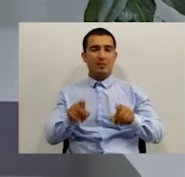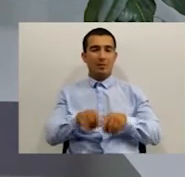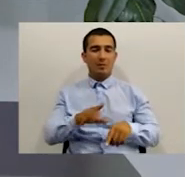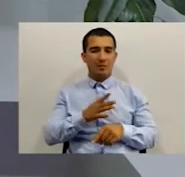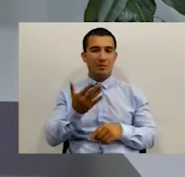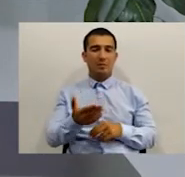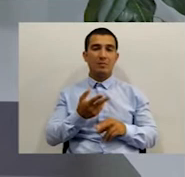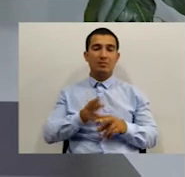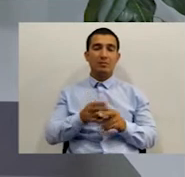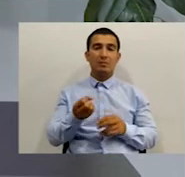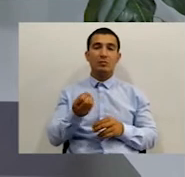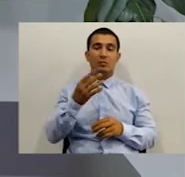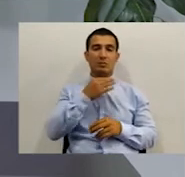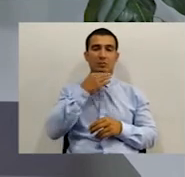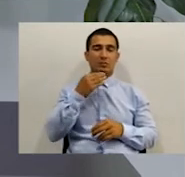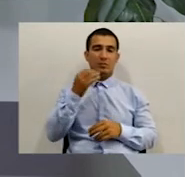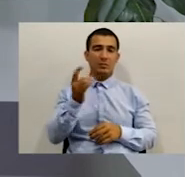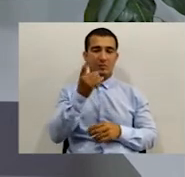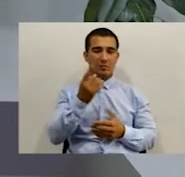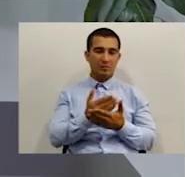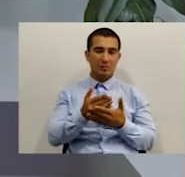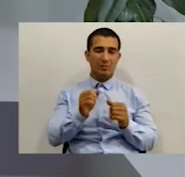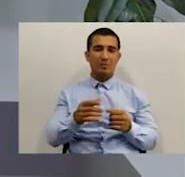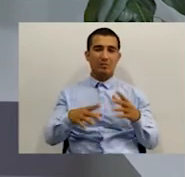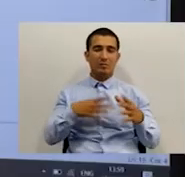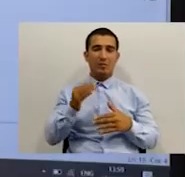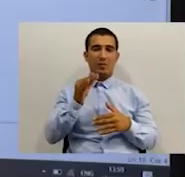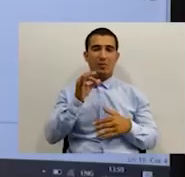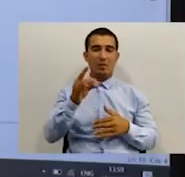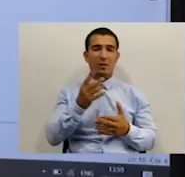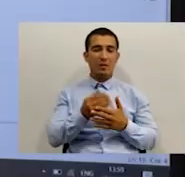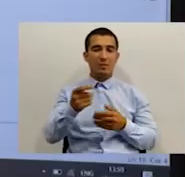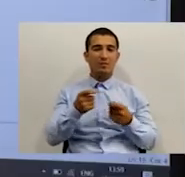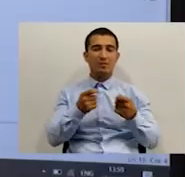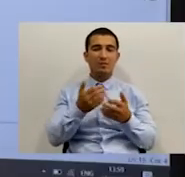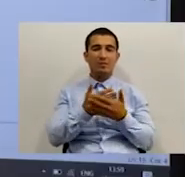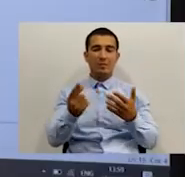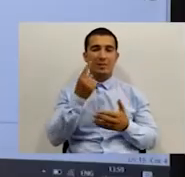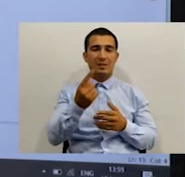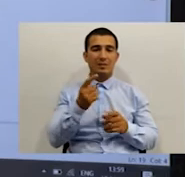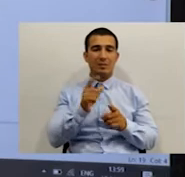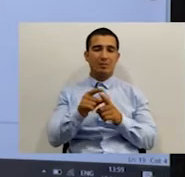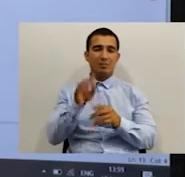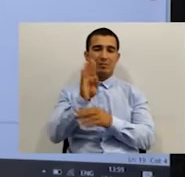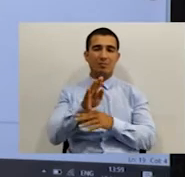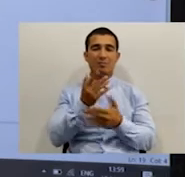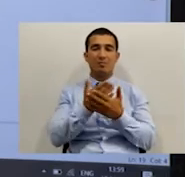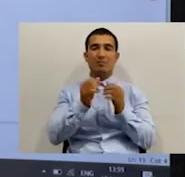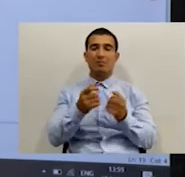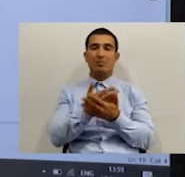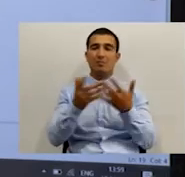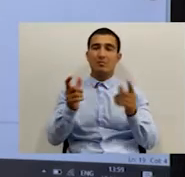bitta buyruqni bajarishimiz kerak bo'ladigan bo'lsa, bir necha marta bajarishimiz kerak bo'ladigan bo'lsa, for operatori orqali biz